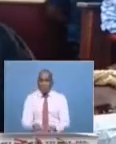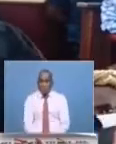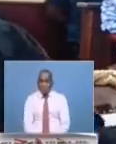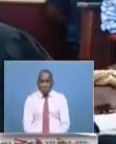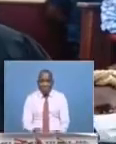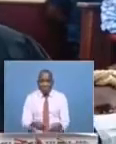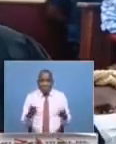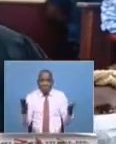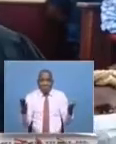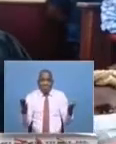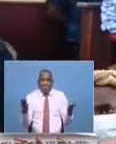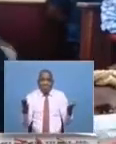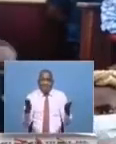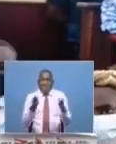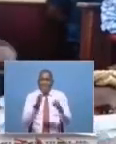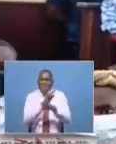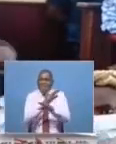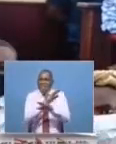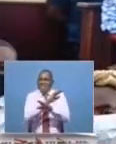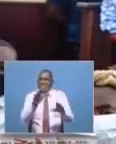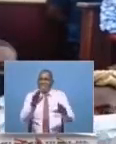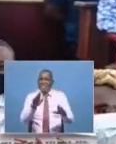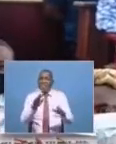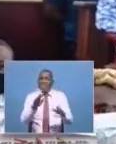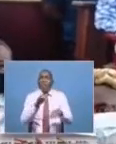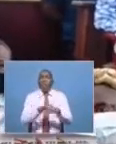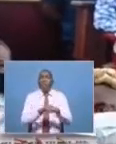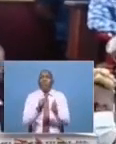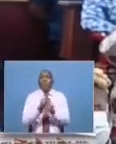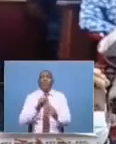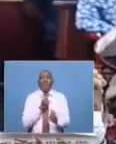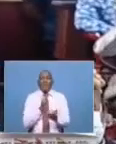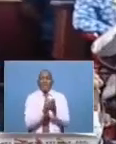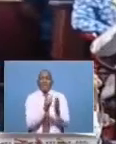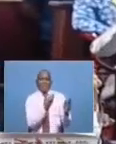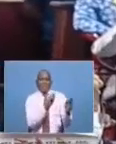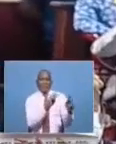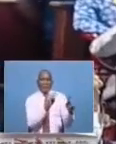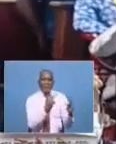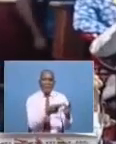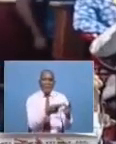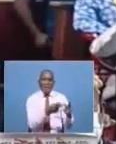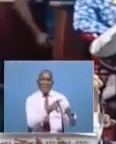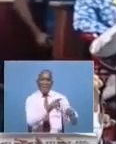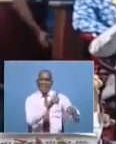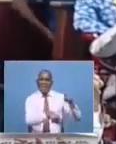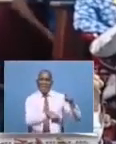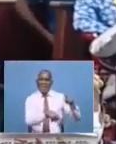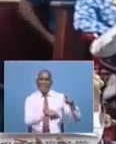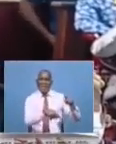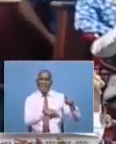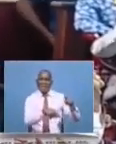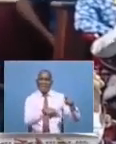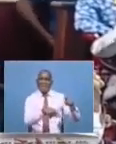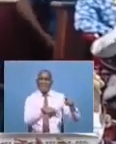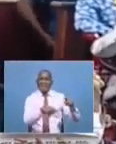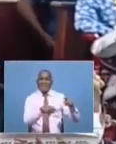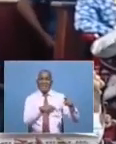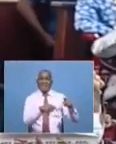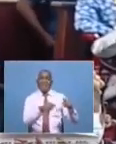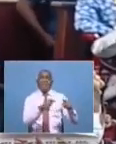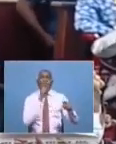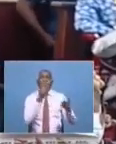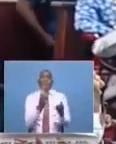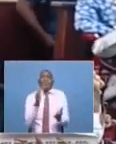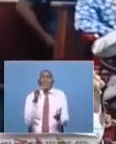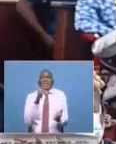There was never any claim on our part that a party cannot call evidence if they don't want,